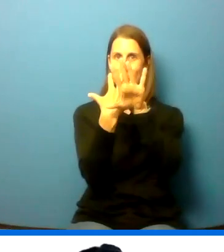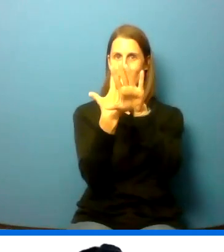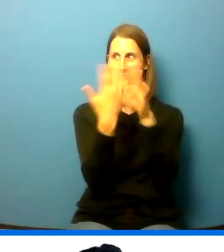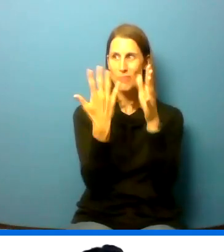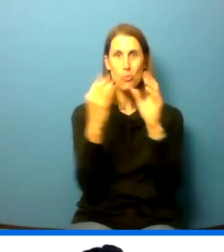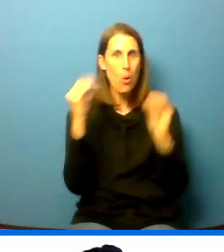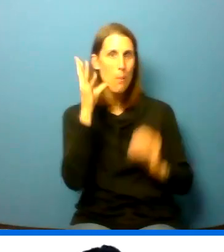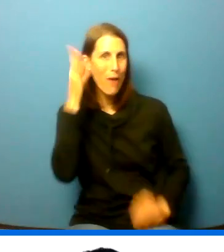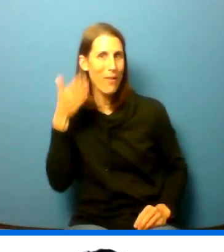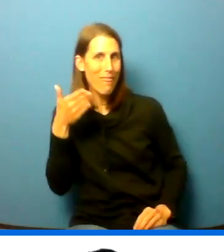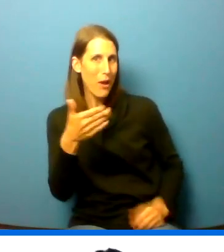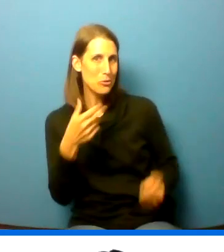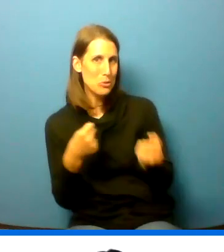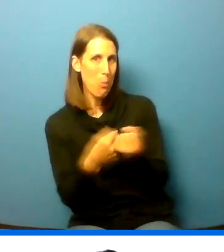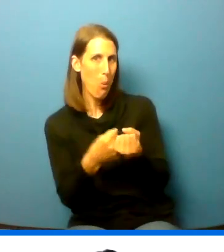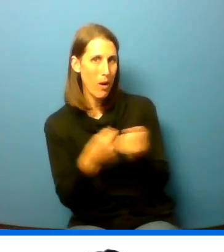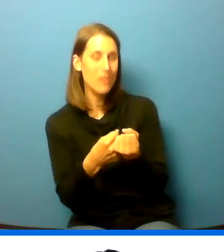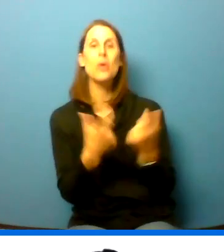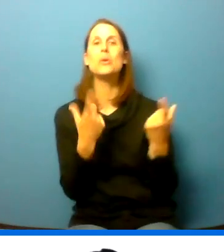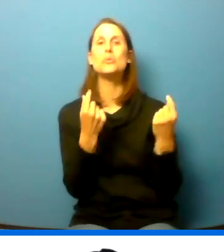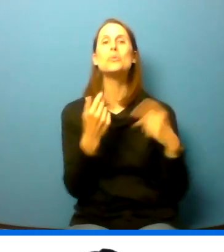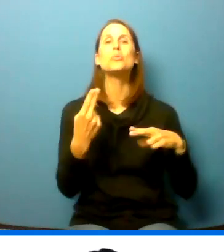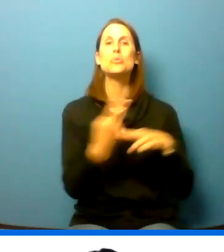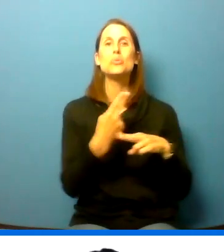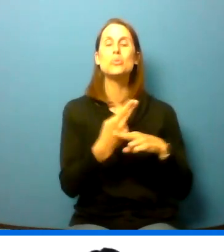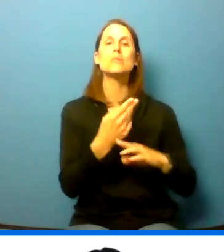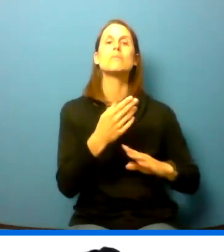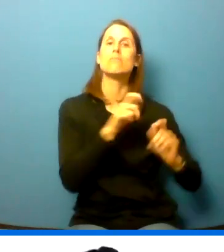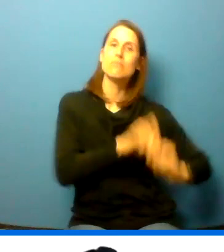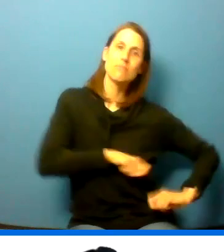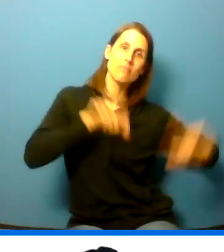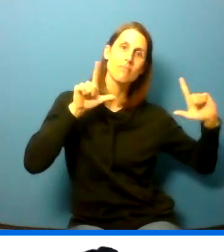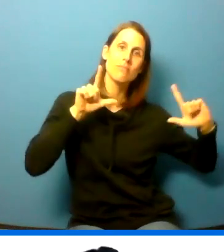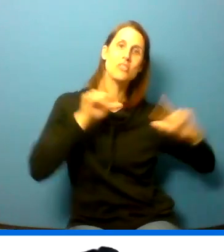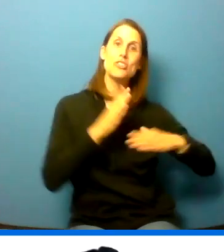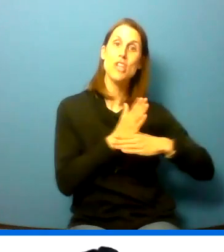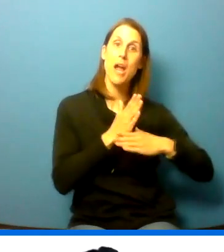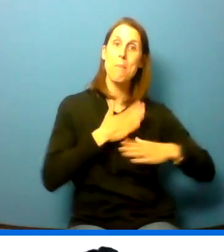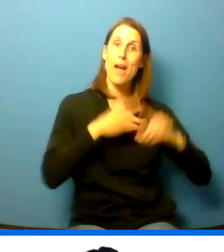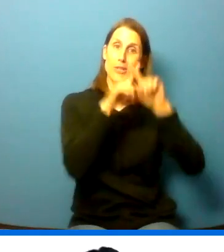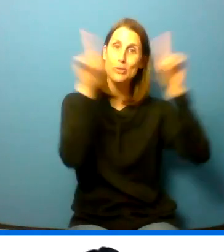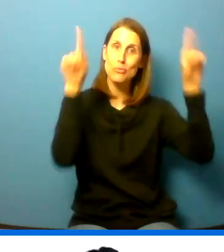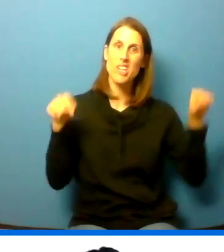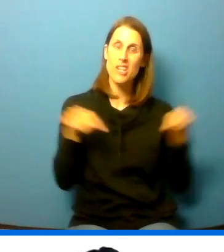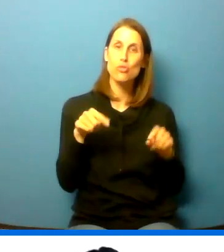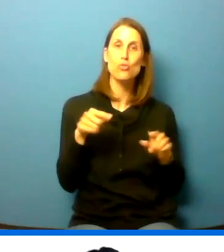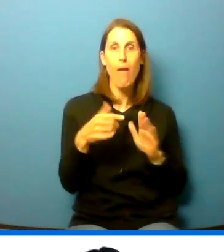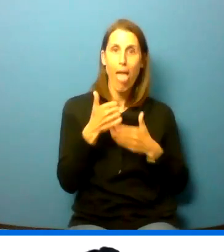or a sibling around. So being able to pull it up and point and navigate them through that, I found to be really helpful as well.